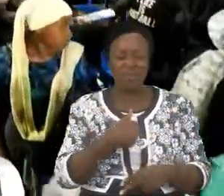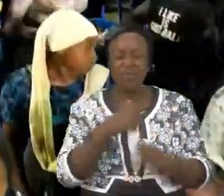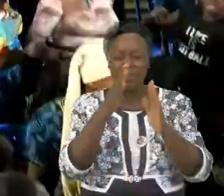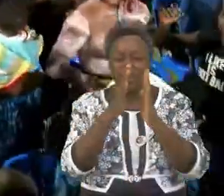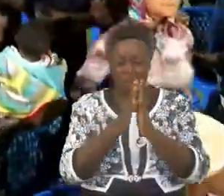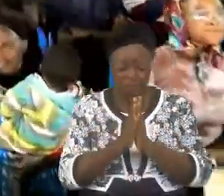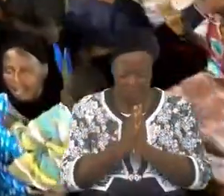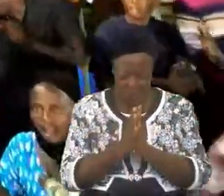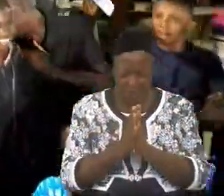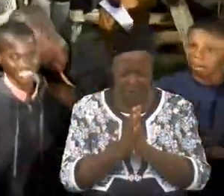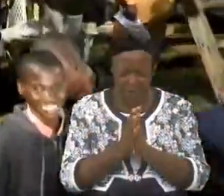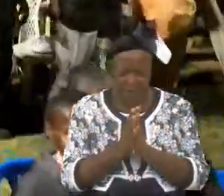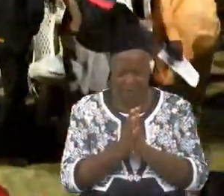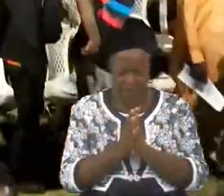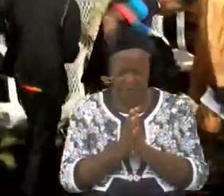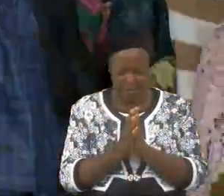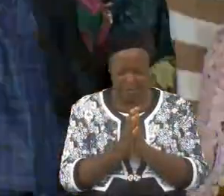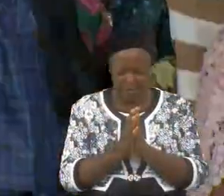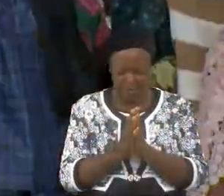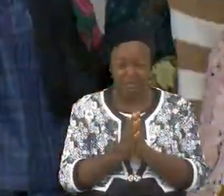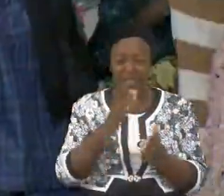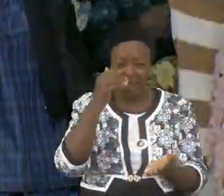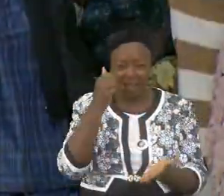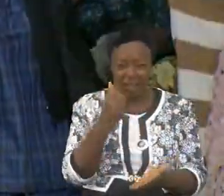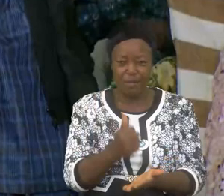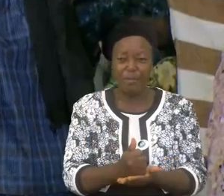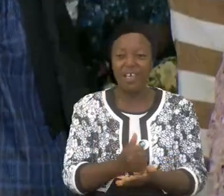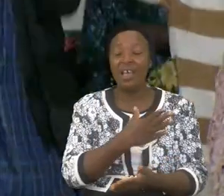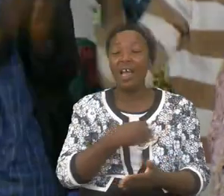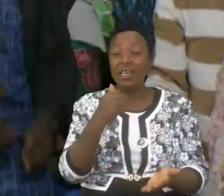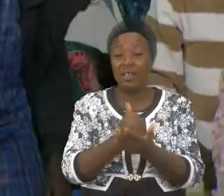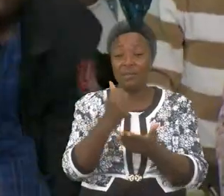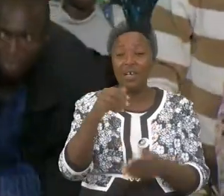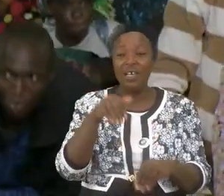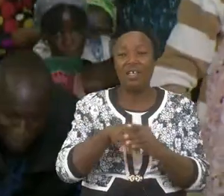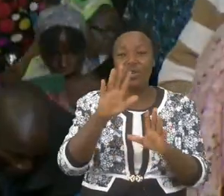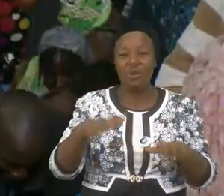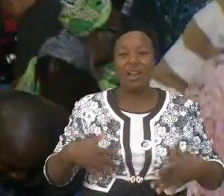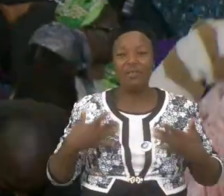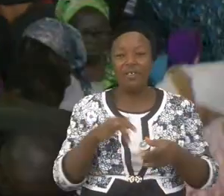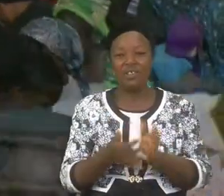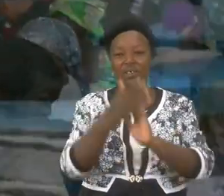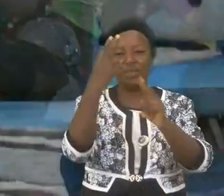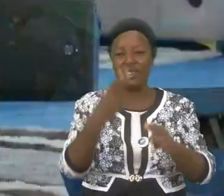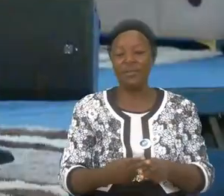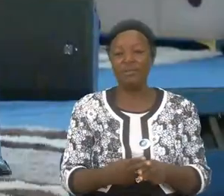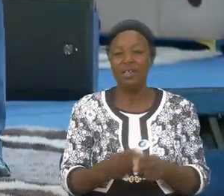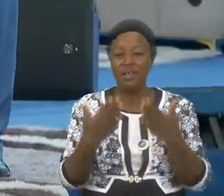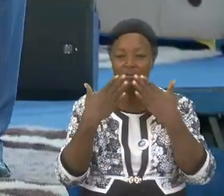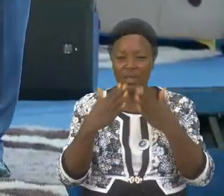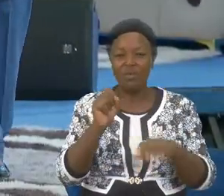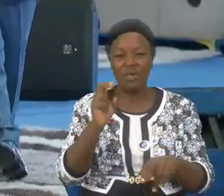Amen and amen in your life. Thank you. You can sit down. Tonight, I'm coming